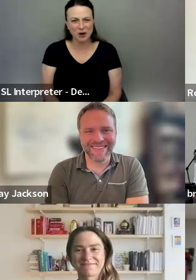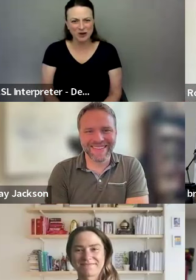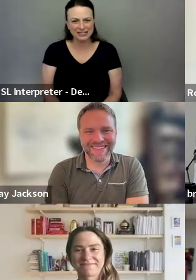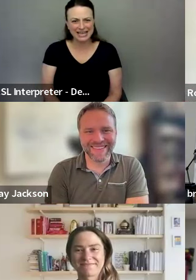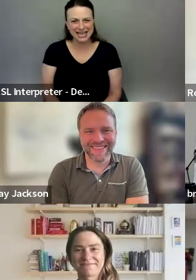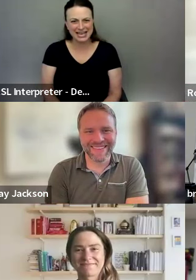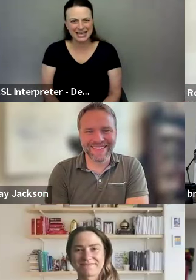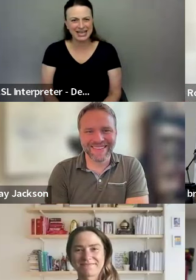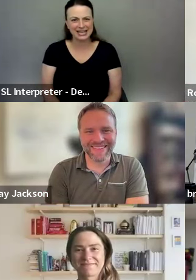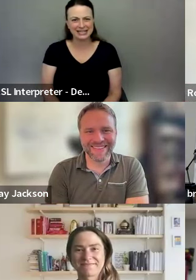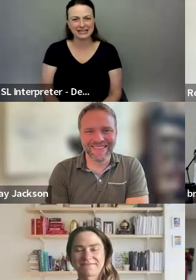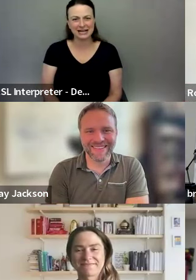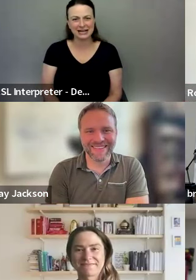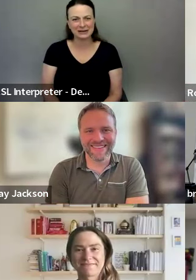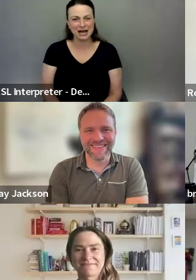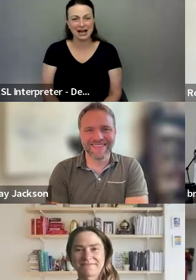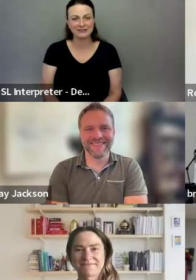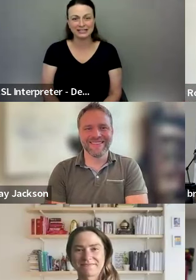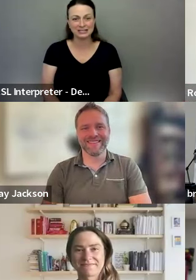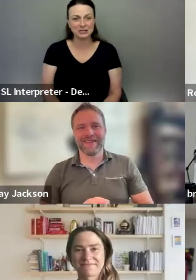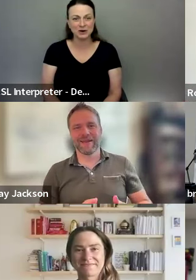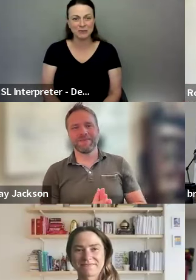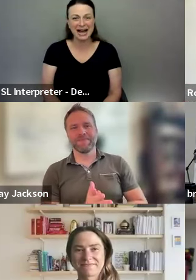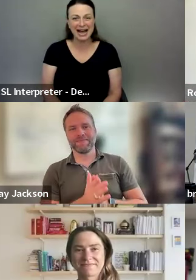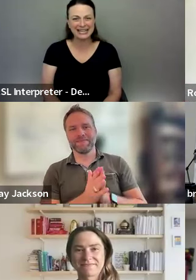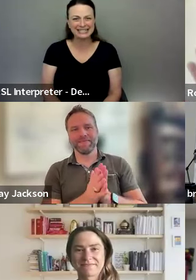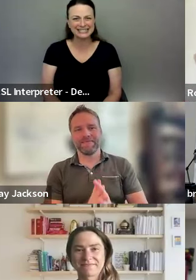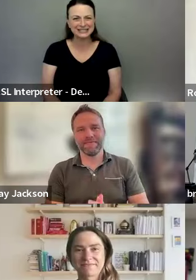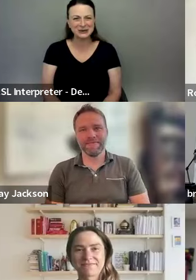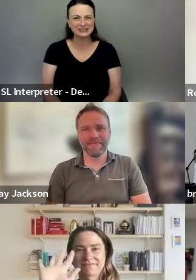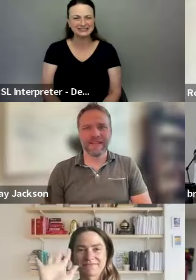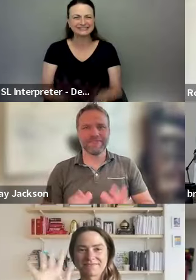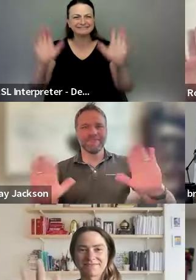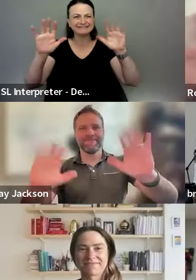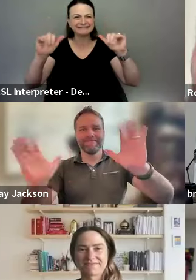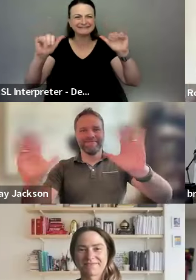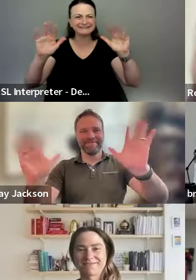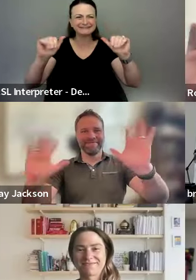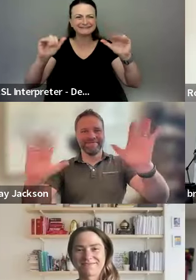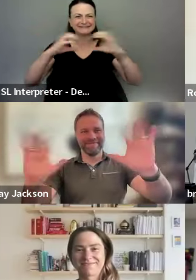see you all again, and have nice to see you all. Bye. See you soon.